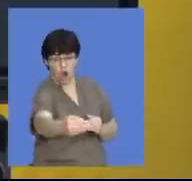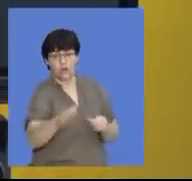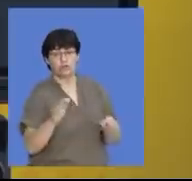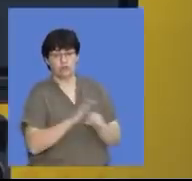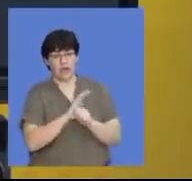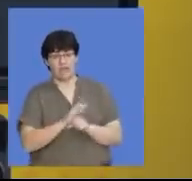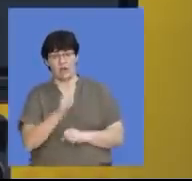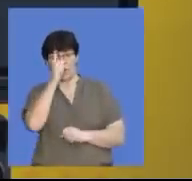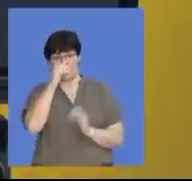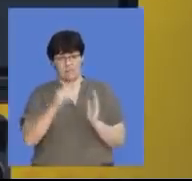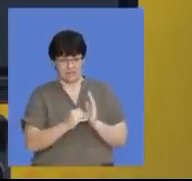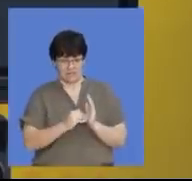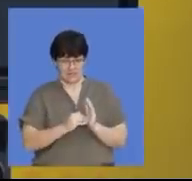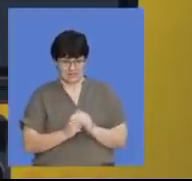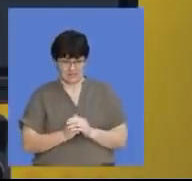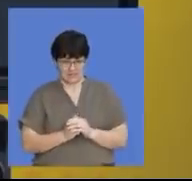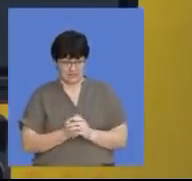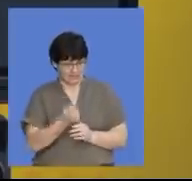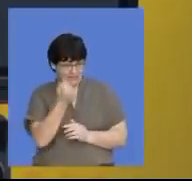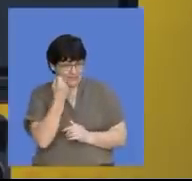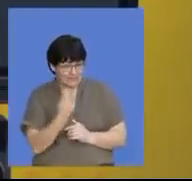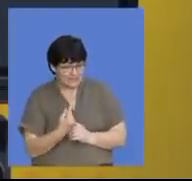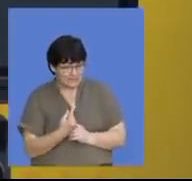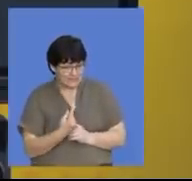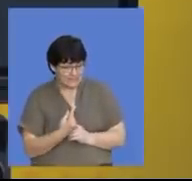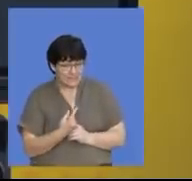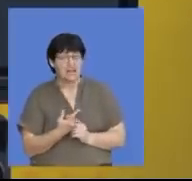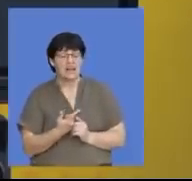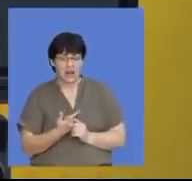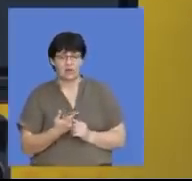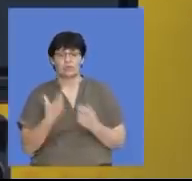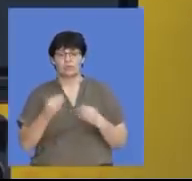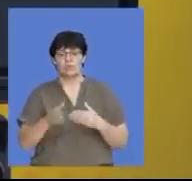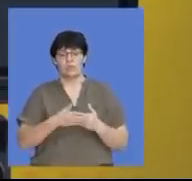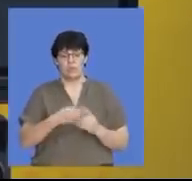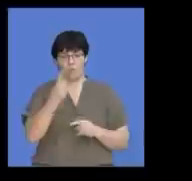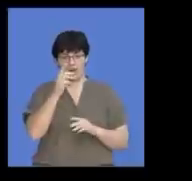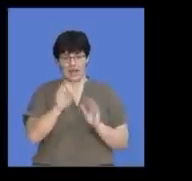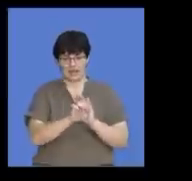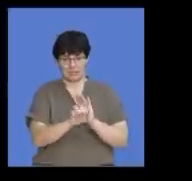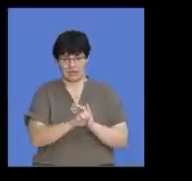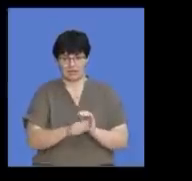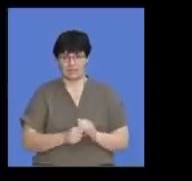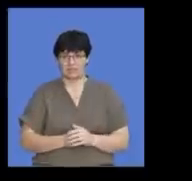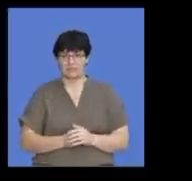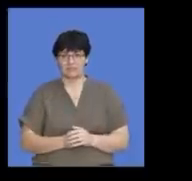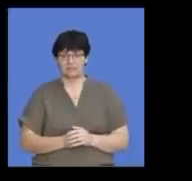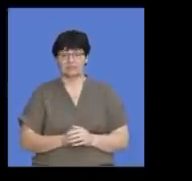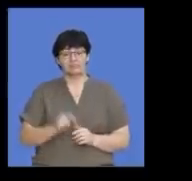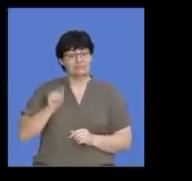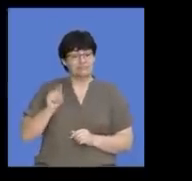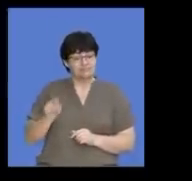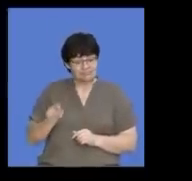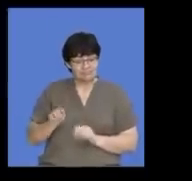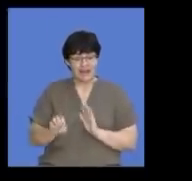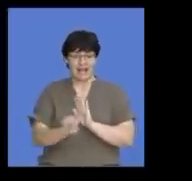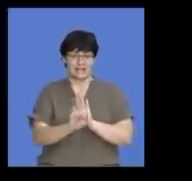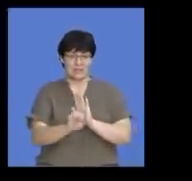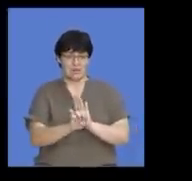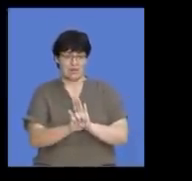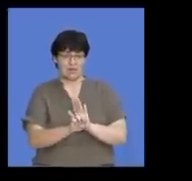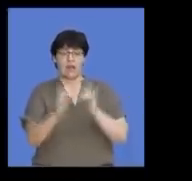the height of 1 meter. Are we getting the picture of gradient? Let's do one more example. In this particular